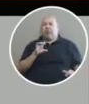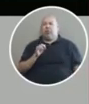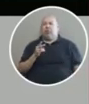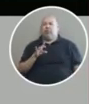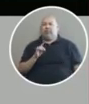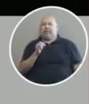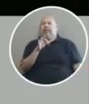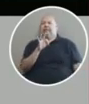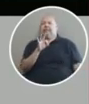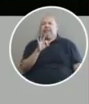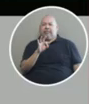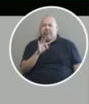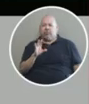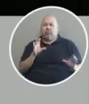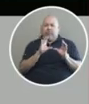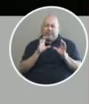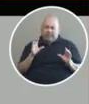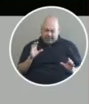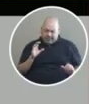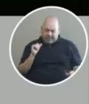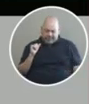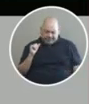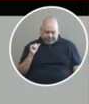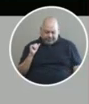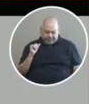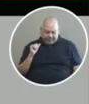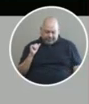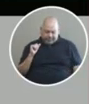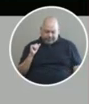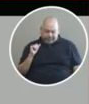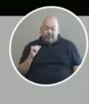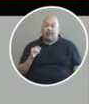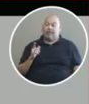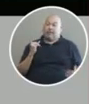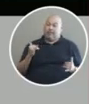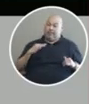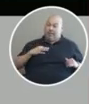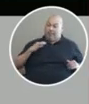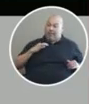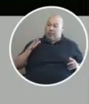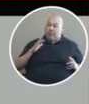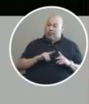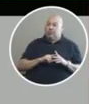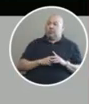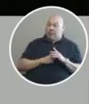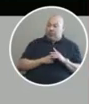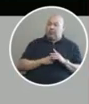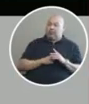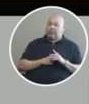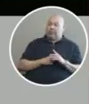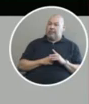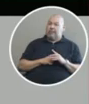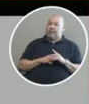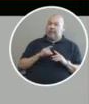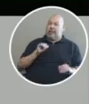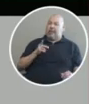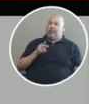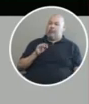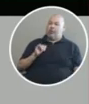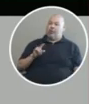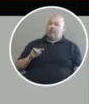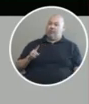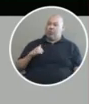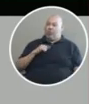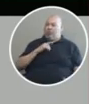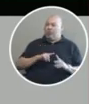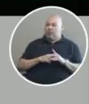COVID-19 crisis. Next slide. Now, applications will start as of April 1st, so